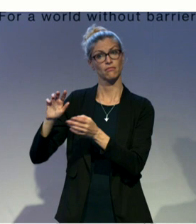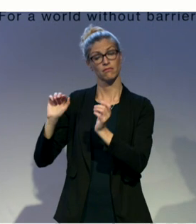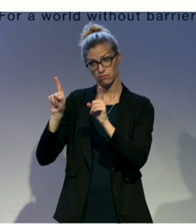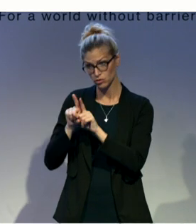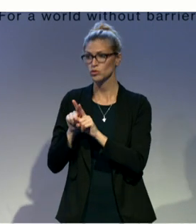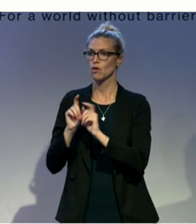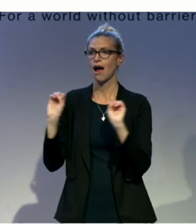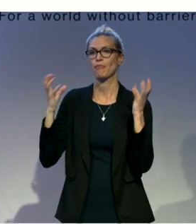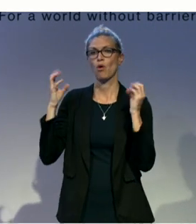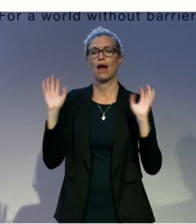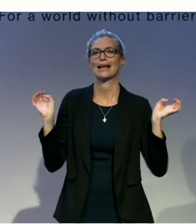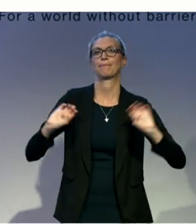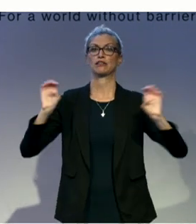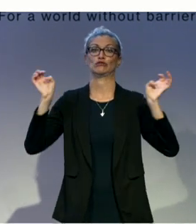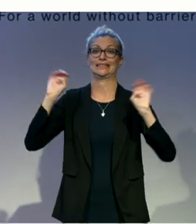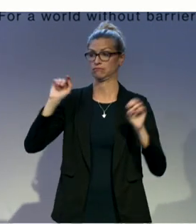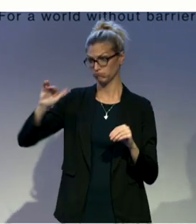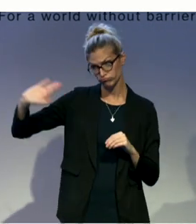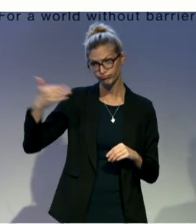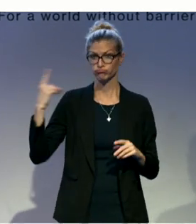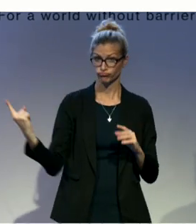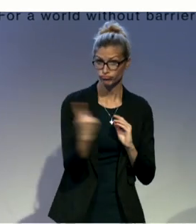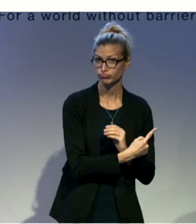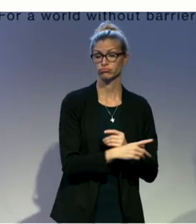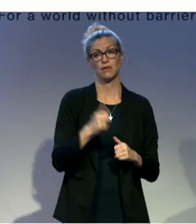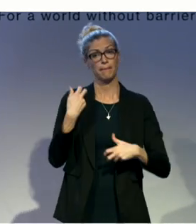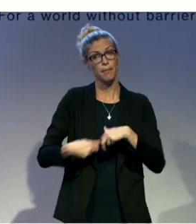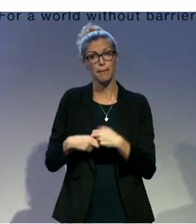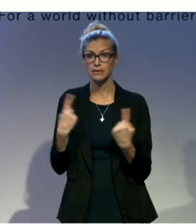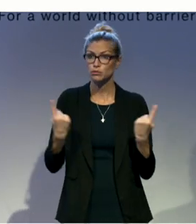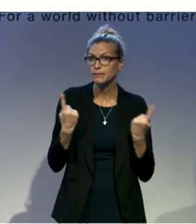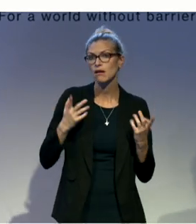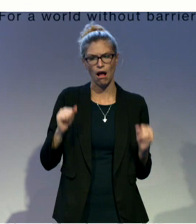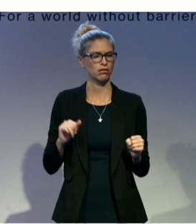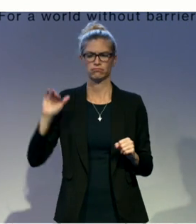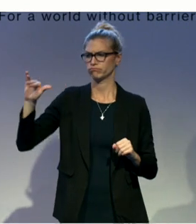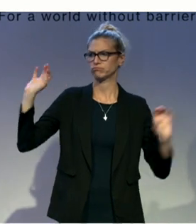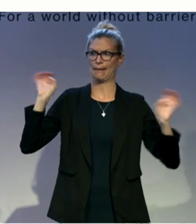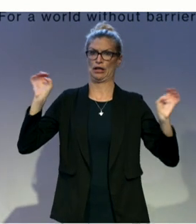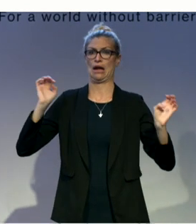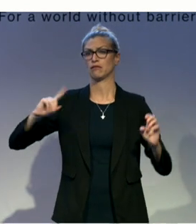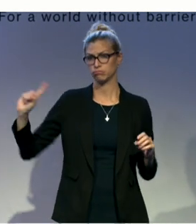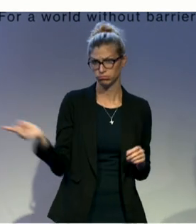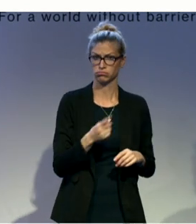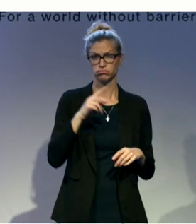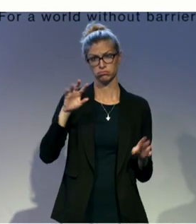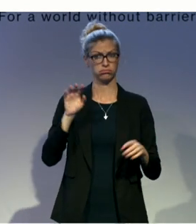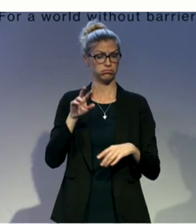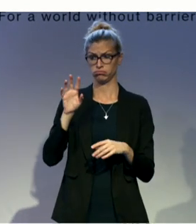has any kind of problems, they can give additional help within